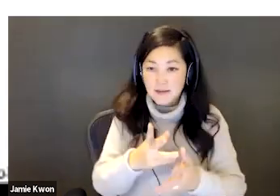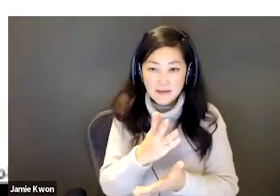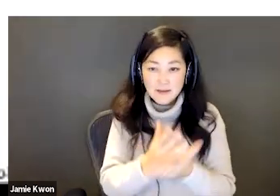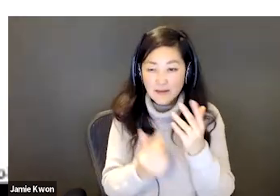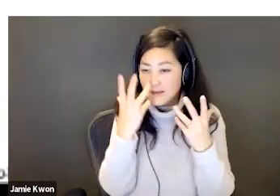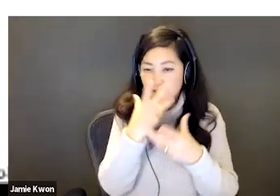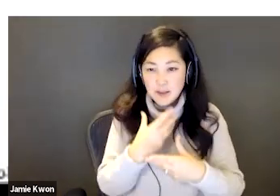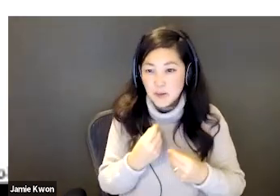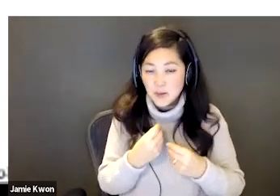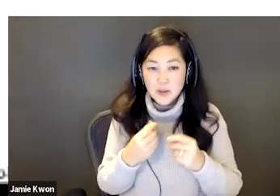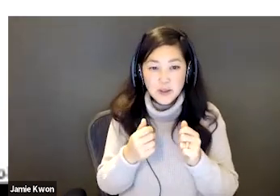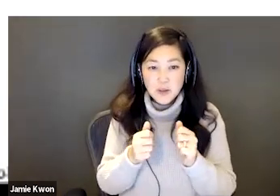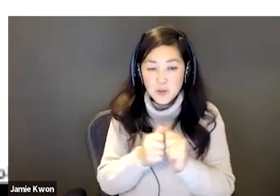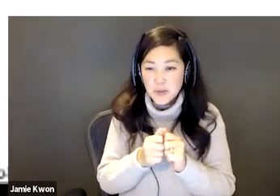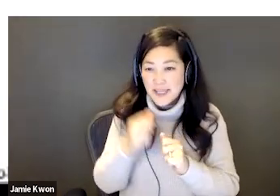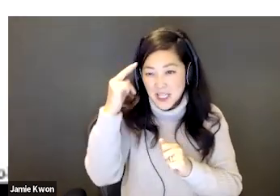with being neurodivergent